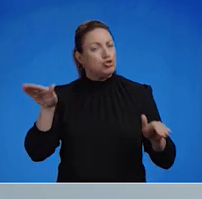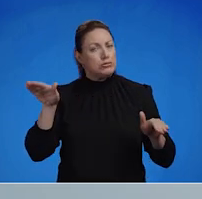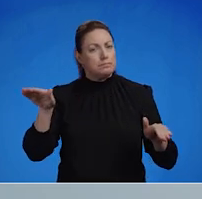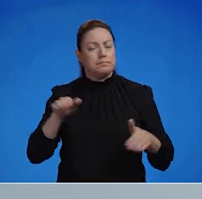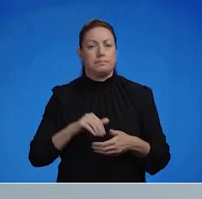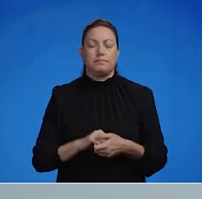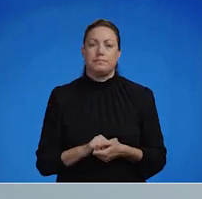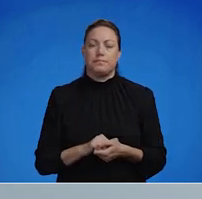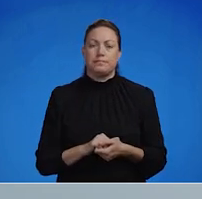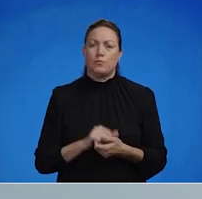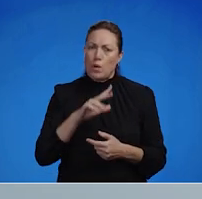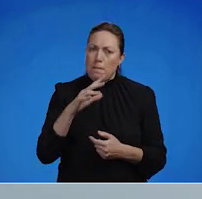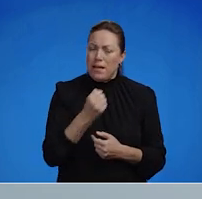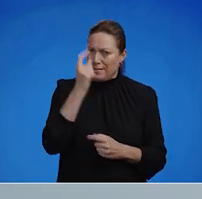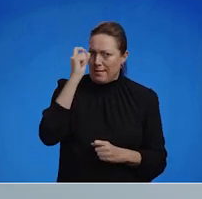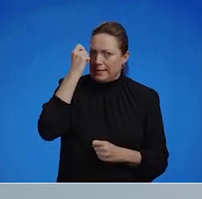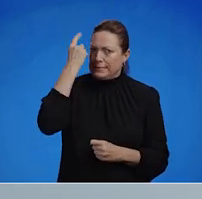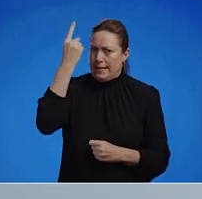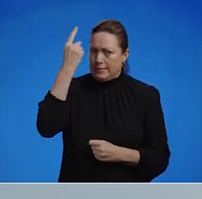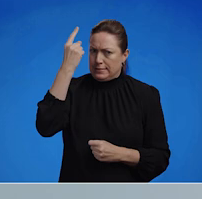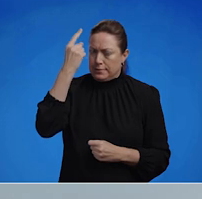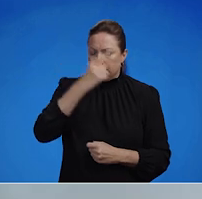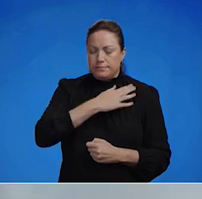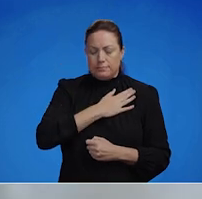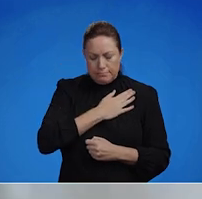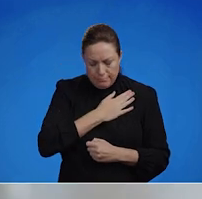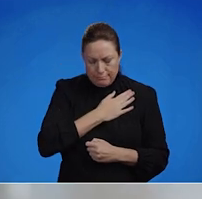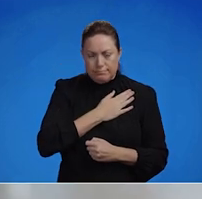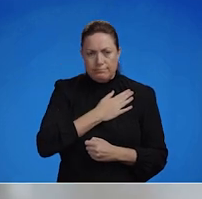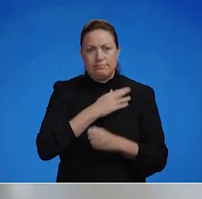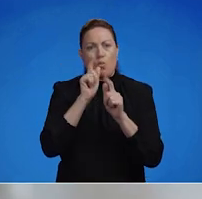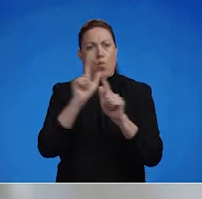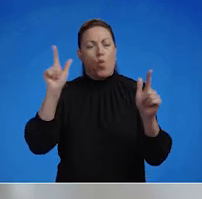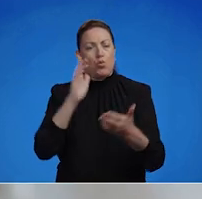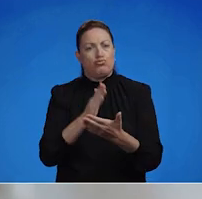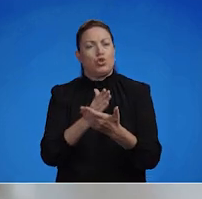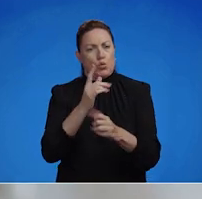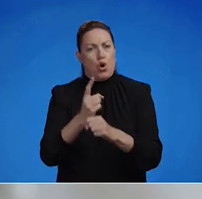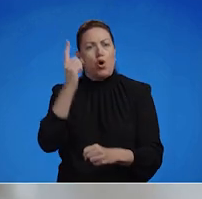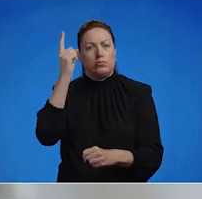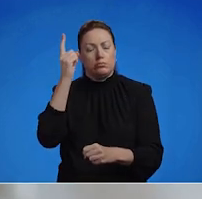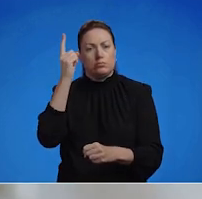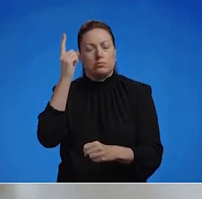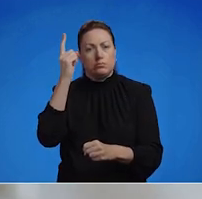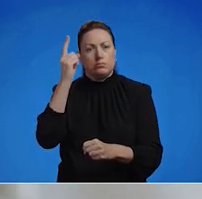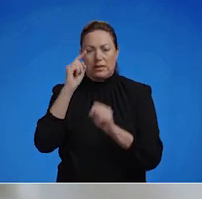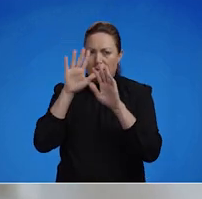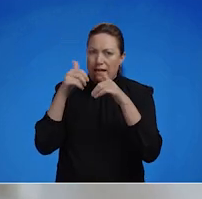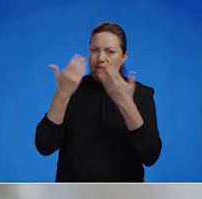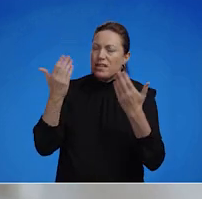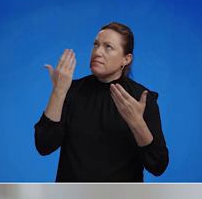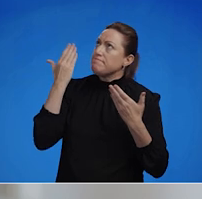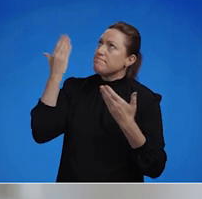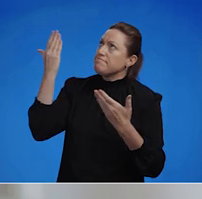Understand this today, therefore, and take it to heart. The Lord is God indeed, in